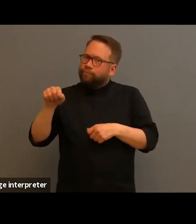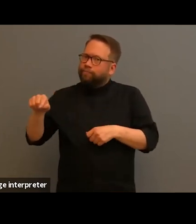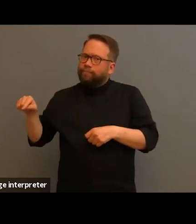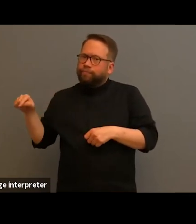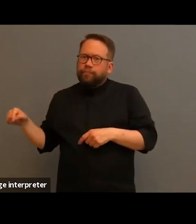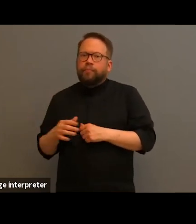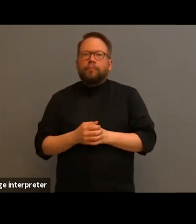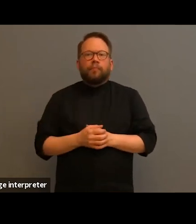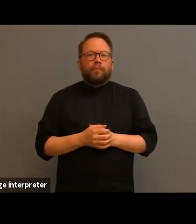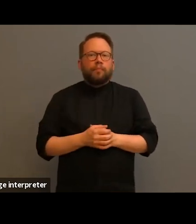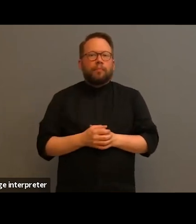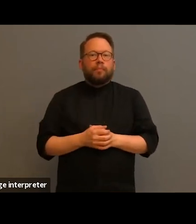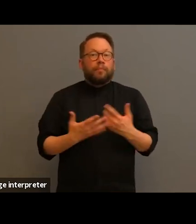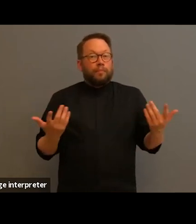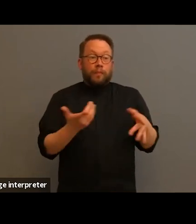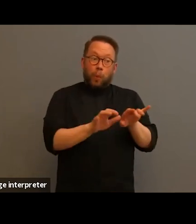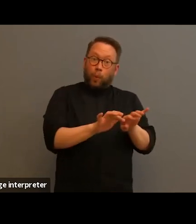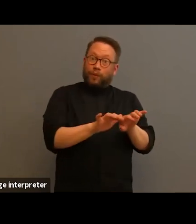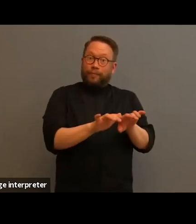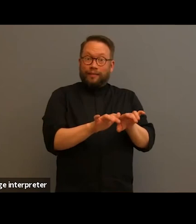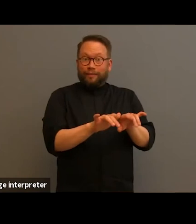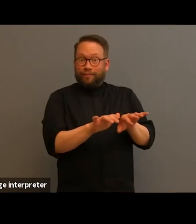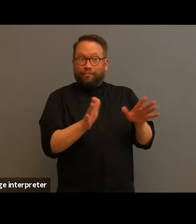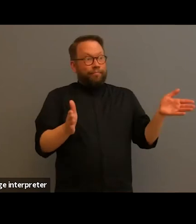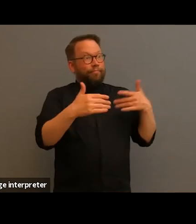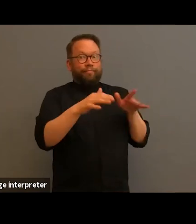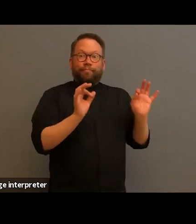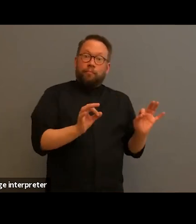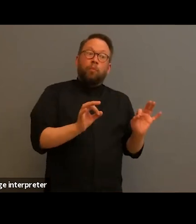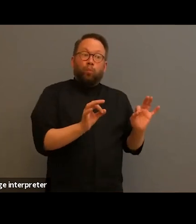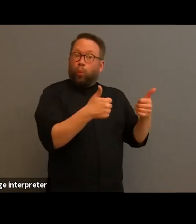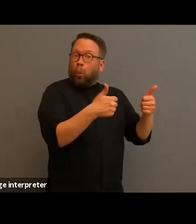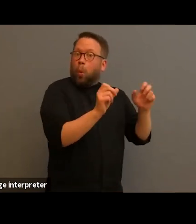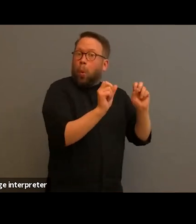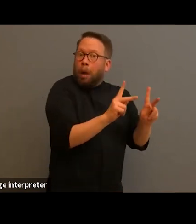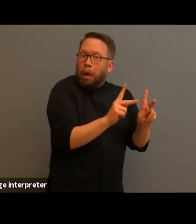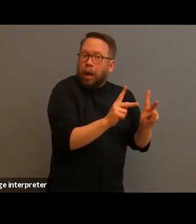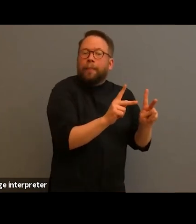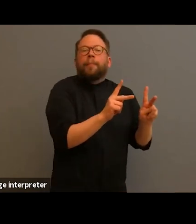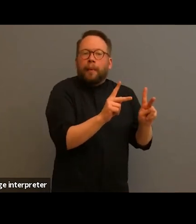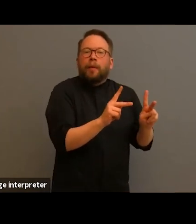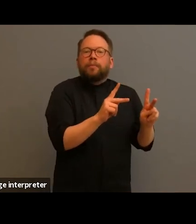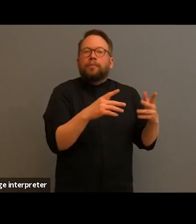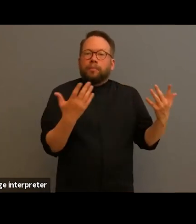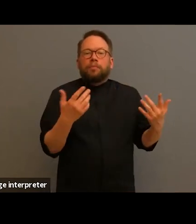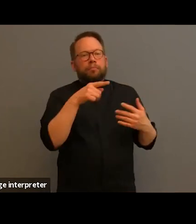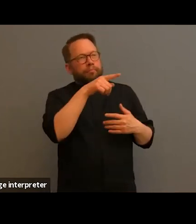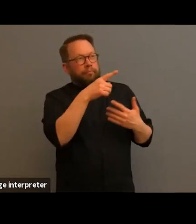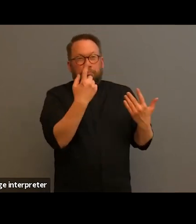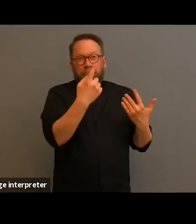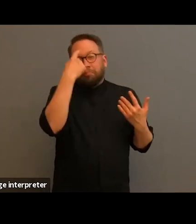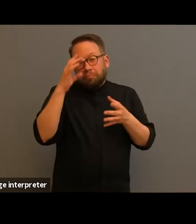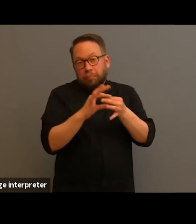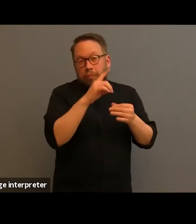and this maybe due to American legislation and its accessibility requirements. With the EU